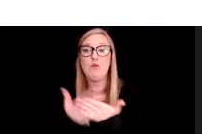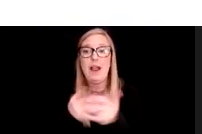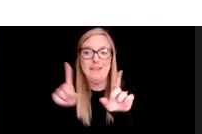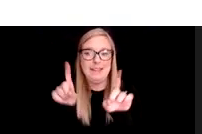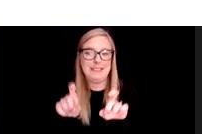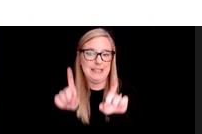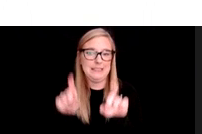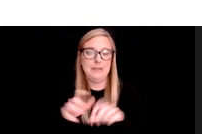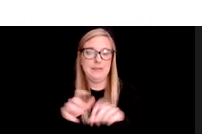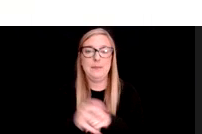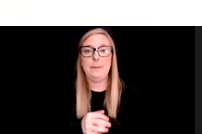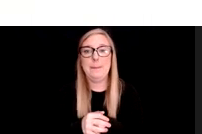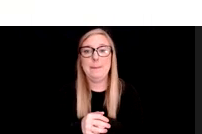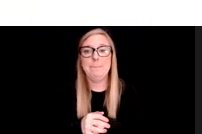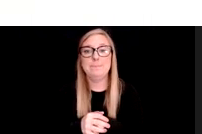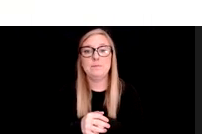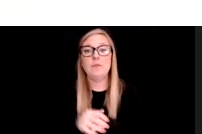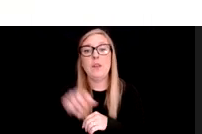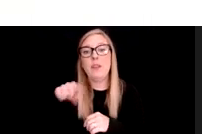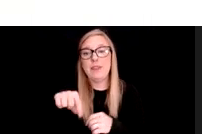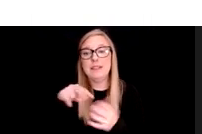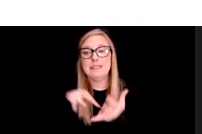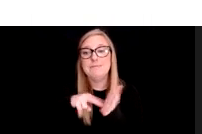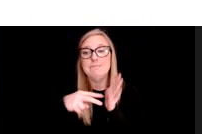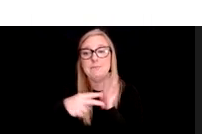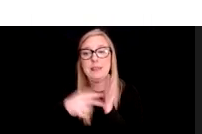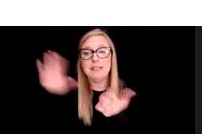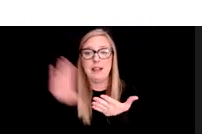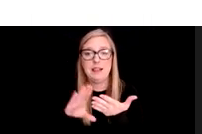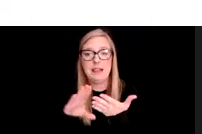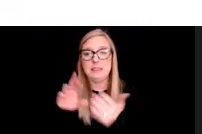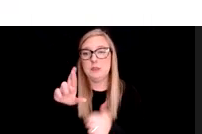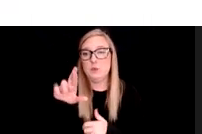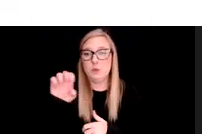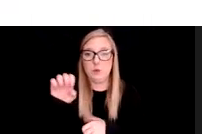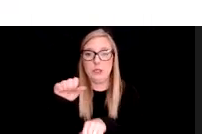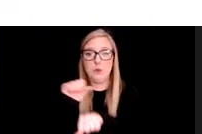ultimately, this creates less rework, which I think is something everybody